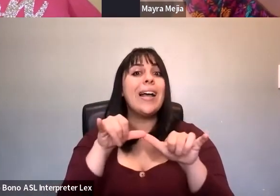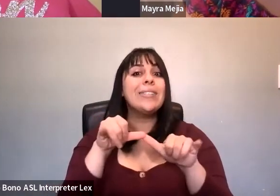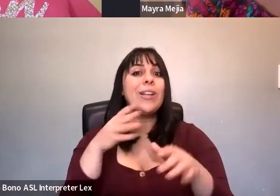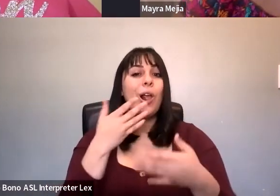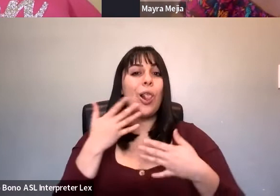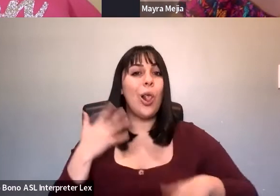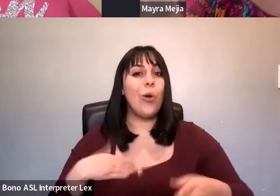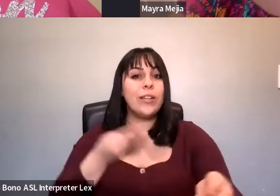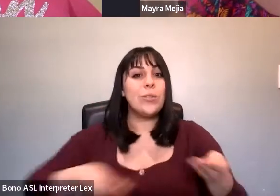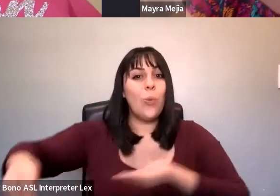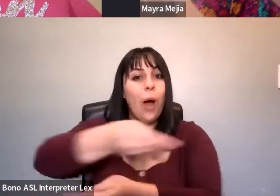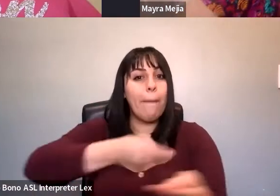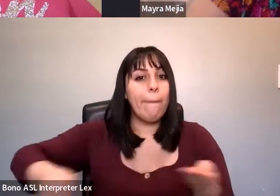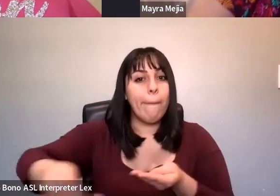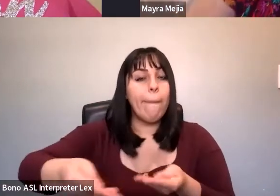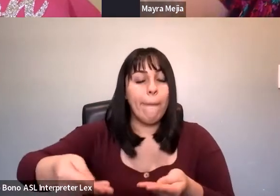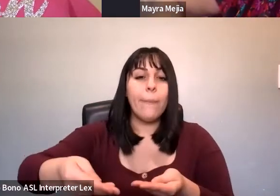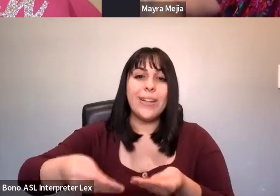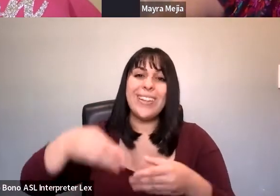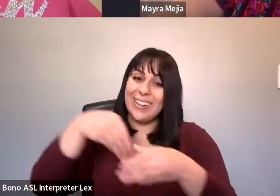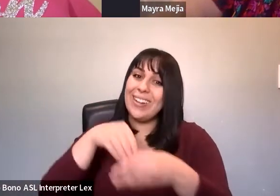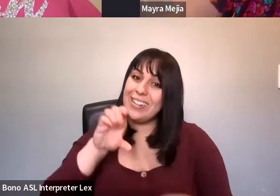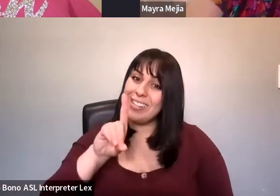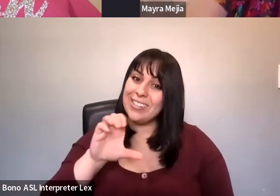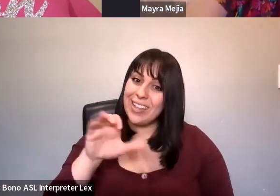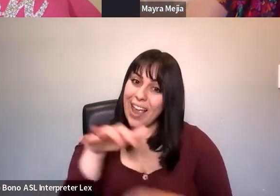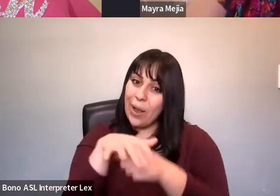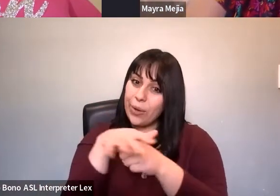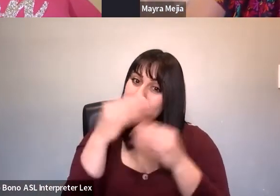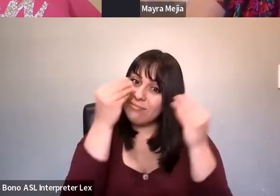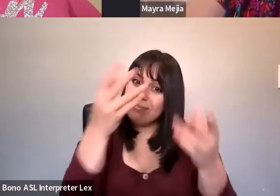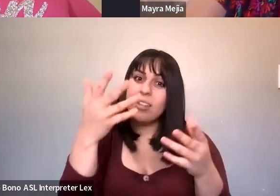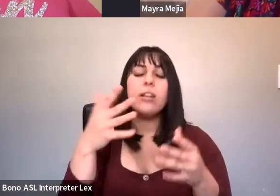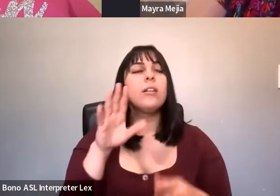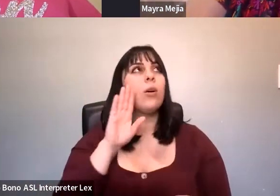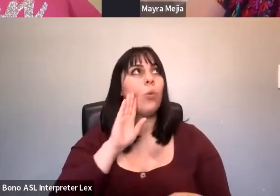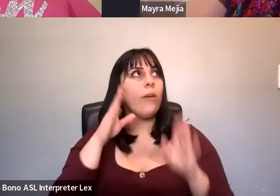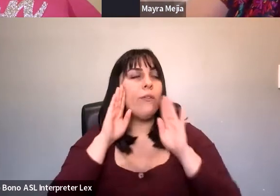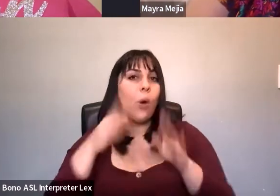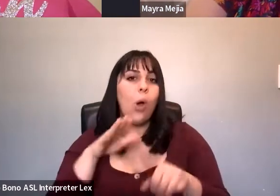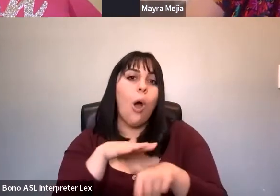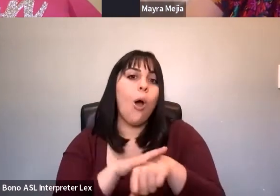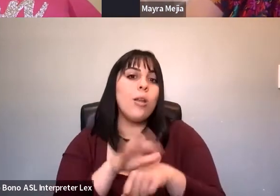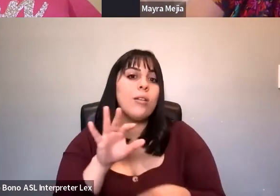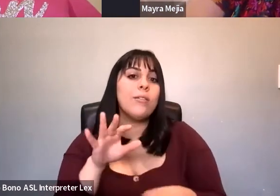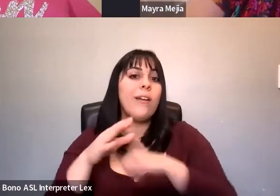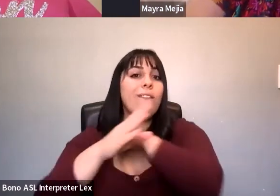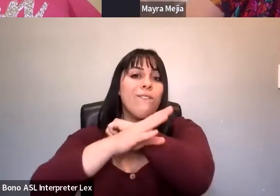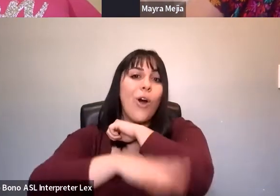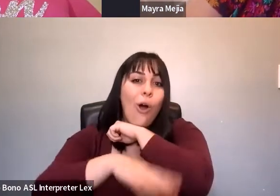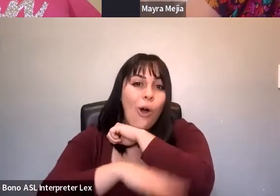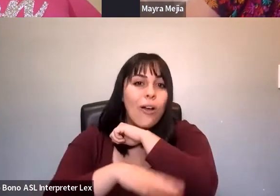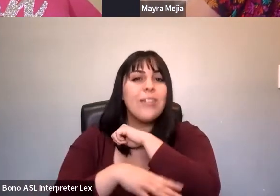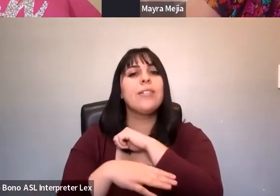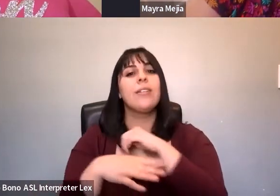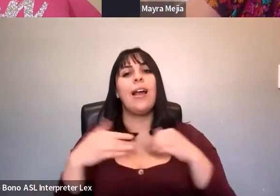area. Okay. So it's going to be fall focus. So sweaters, all this stuff. And it's like last